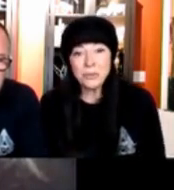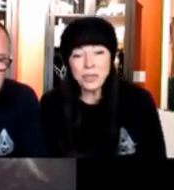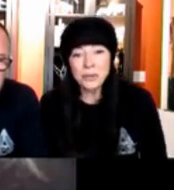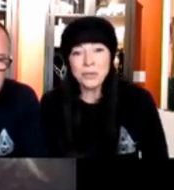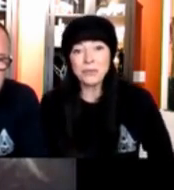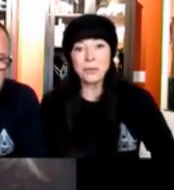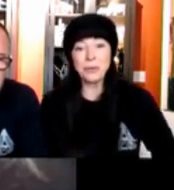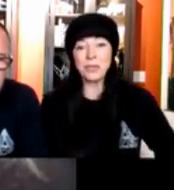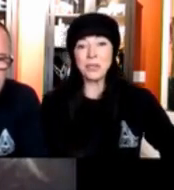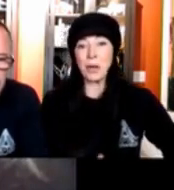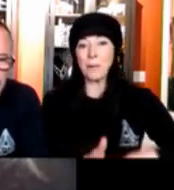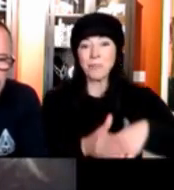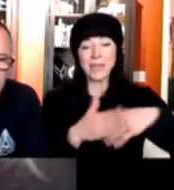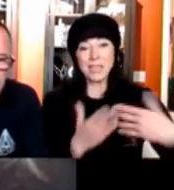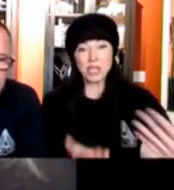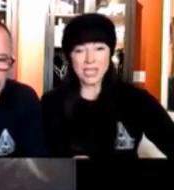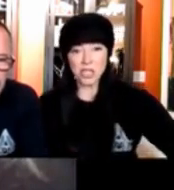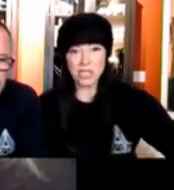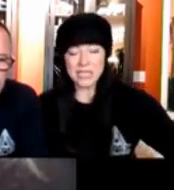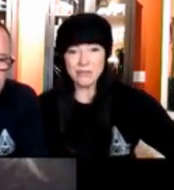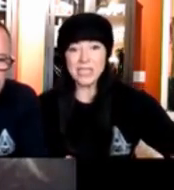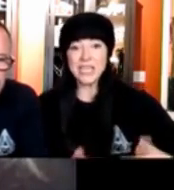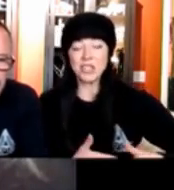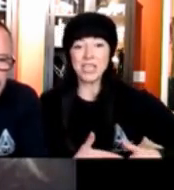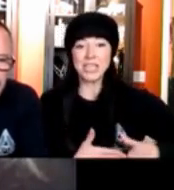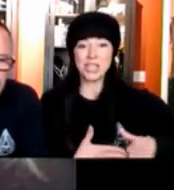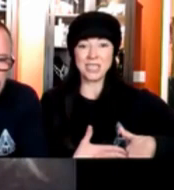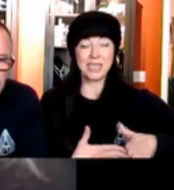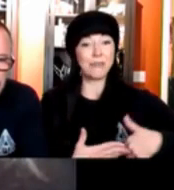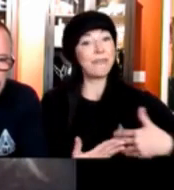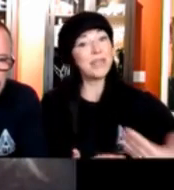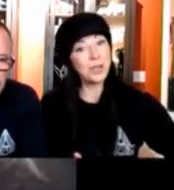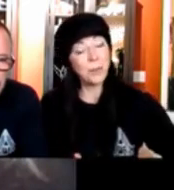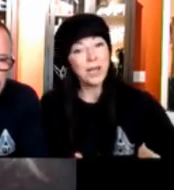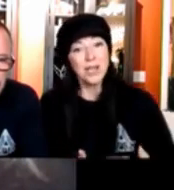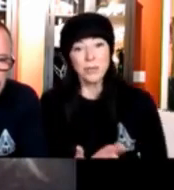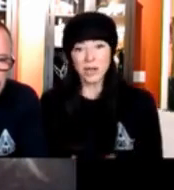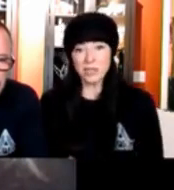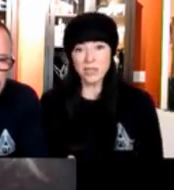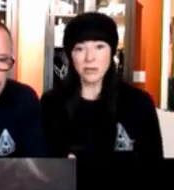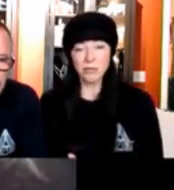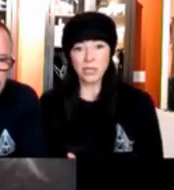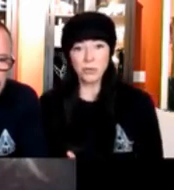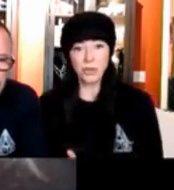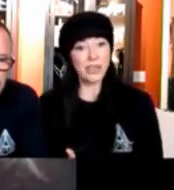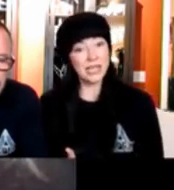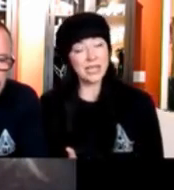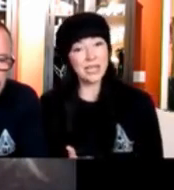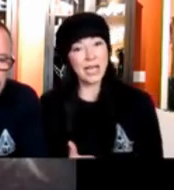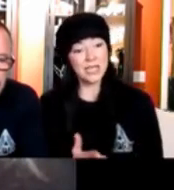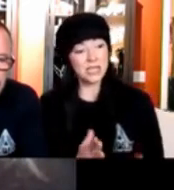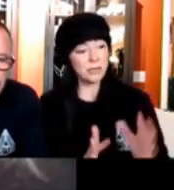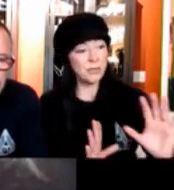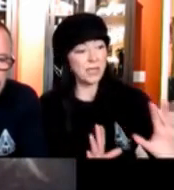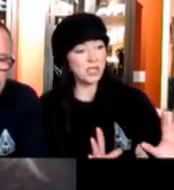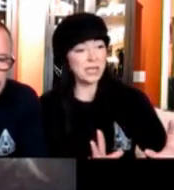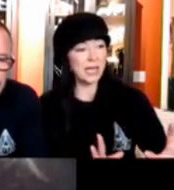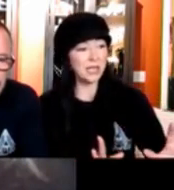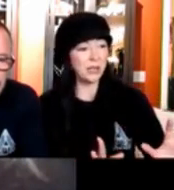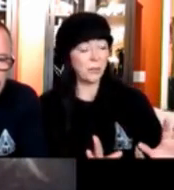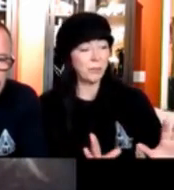coming through, education on TV, education in film, but also the really cool thing. And it